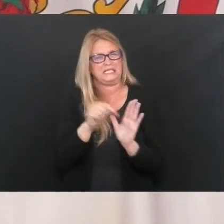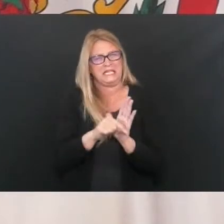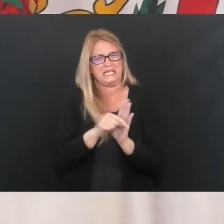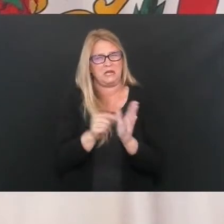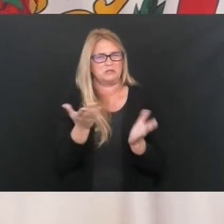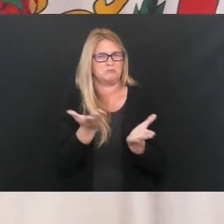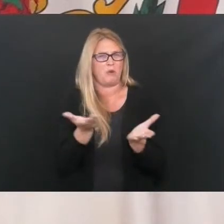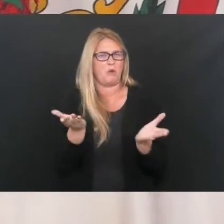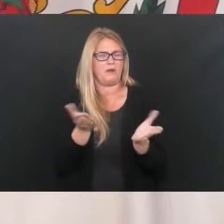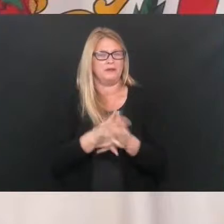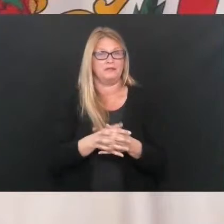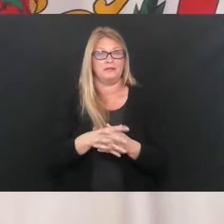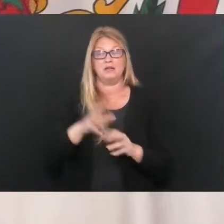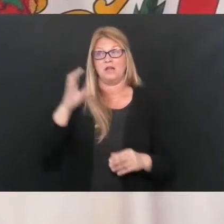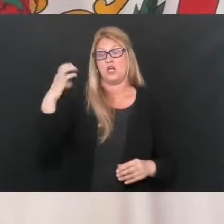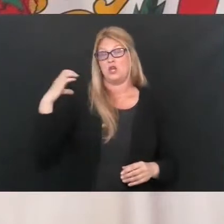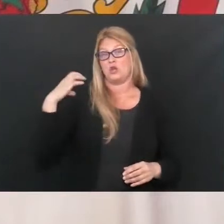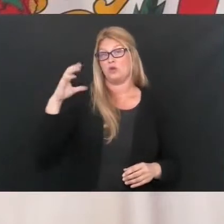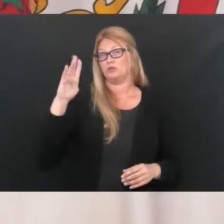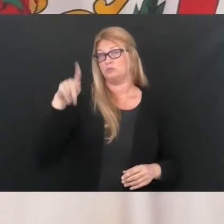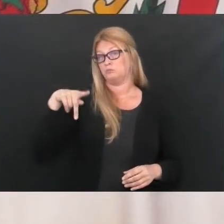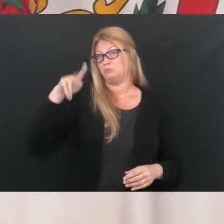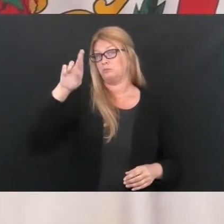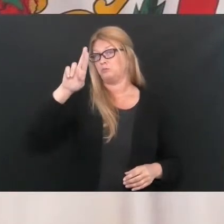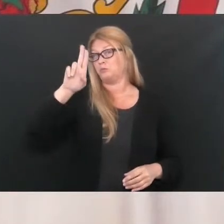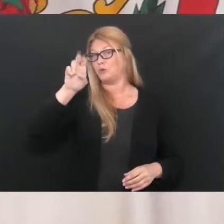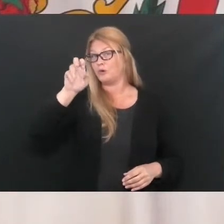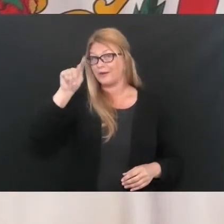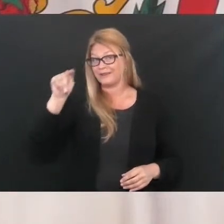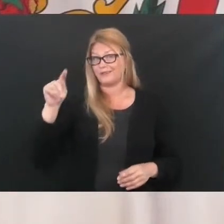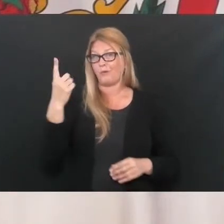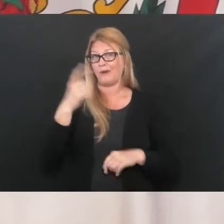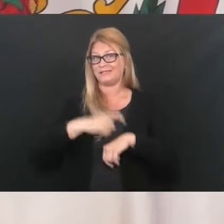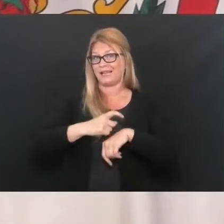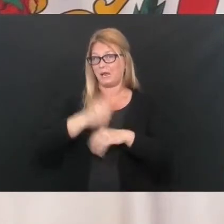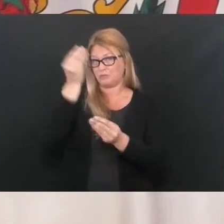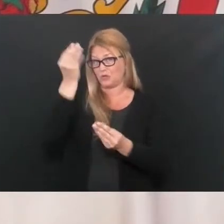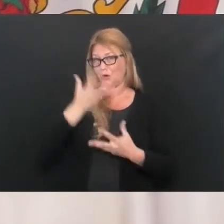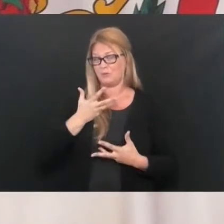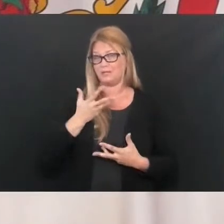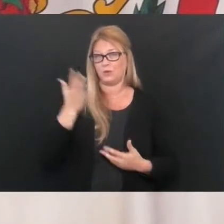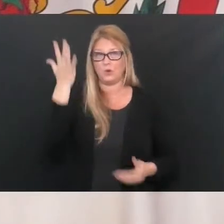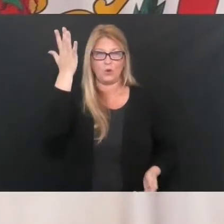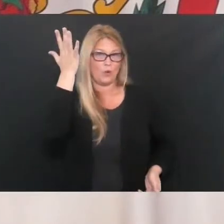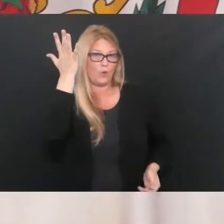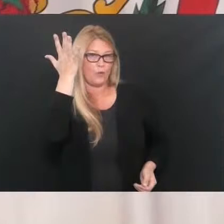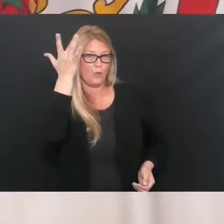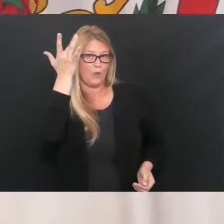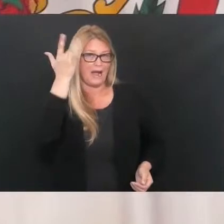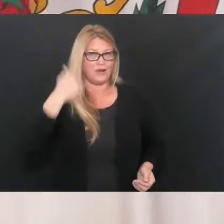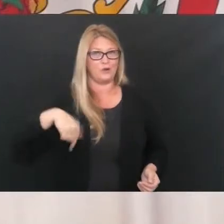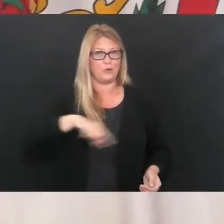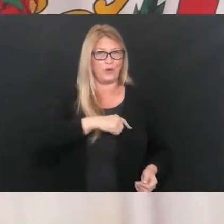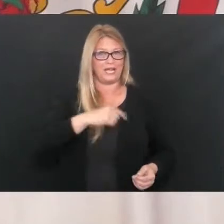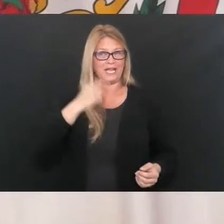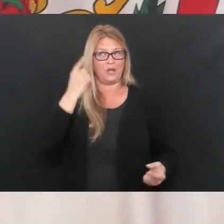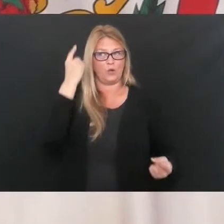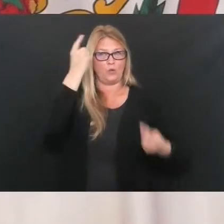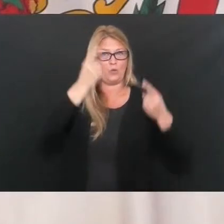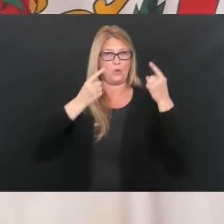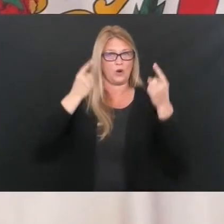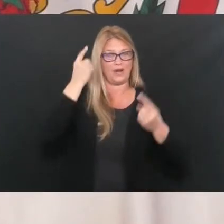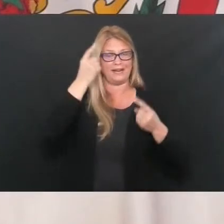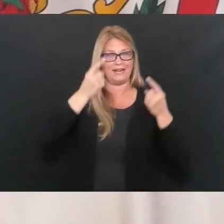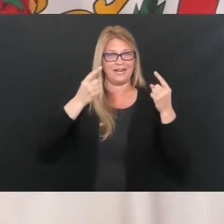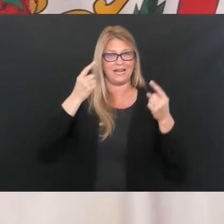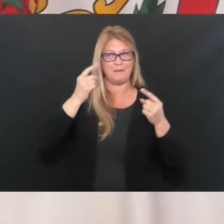I'll never forget Coach Pruitt said this, one time. He said, why do we have to worry about the rat pellets that